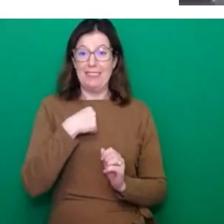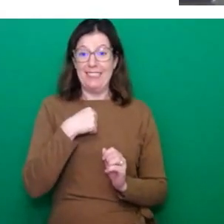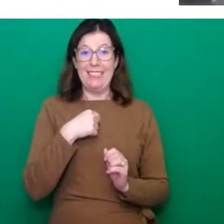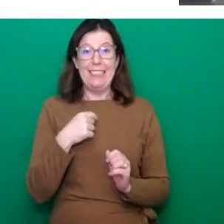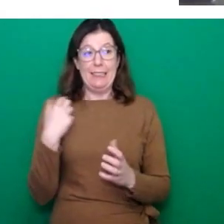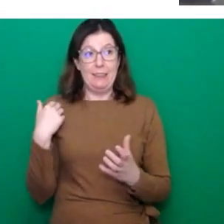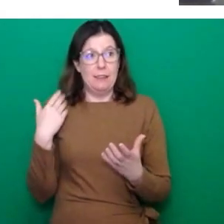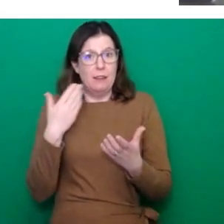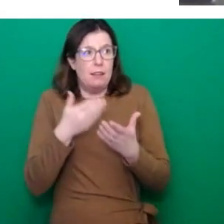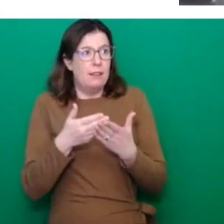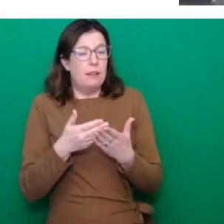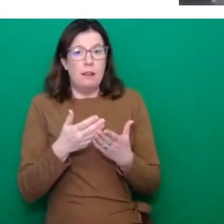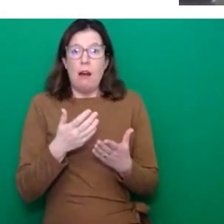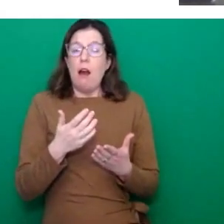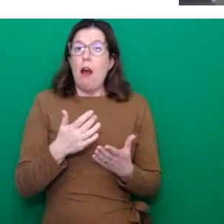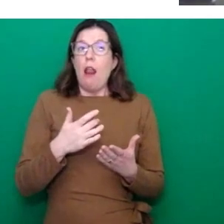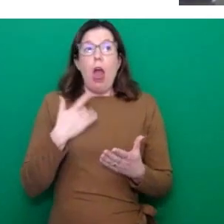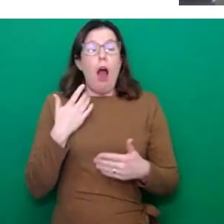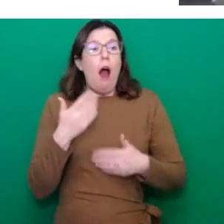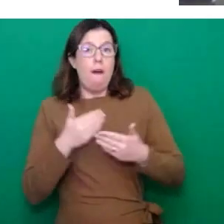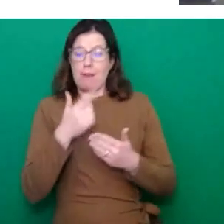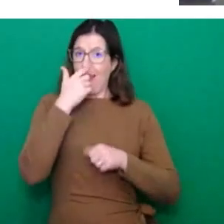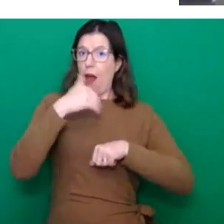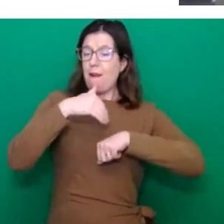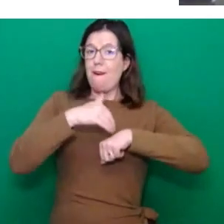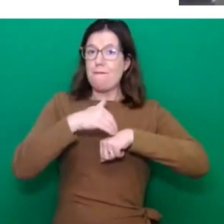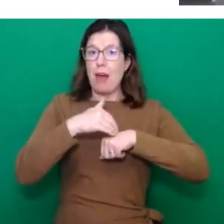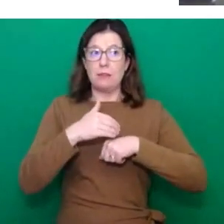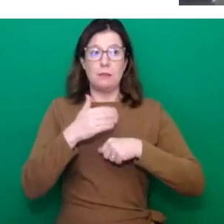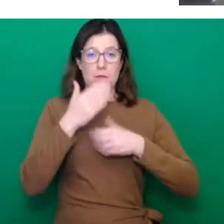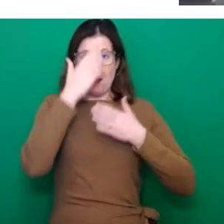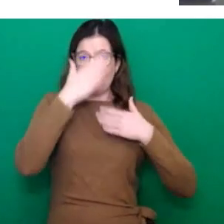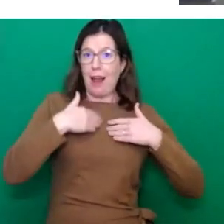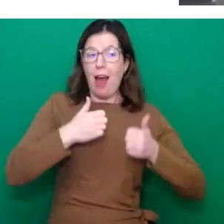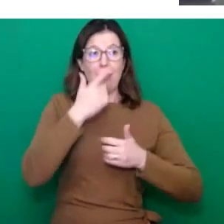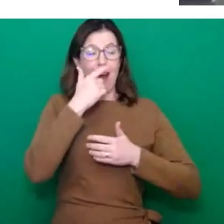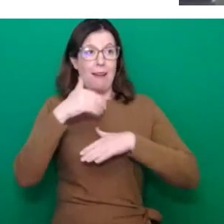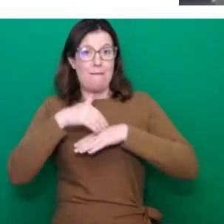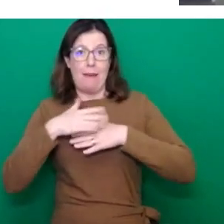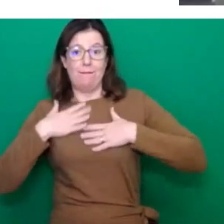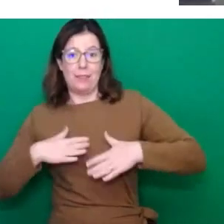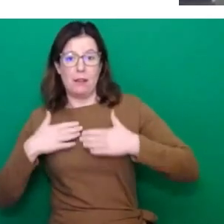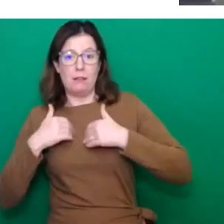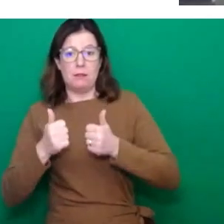of how our lifestyle would impact our mental health or our physical health. Worked from a